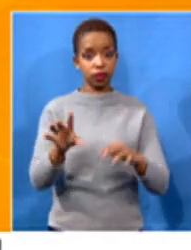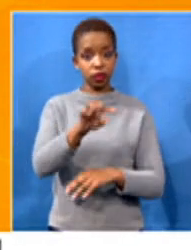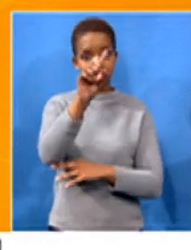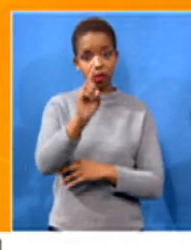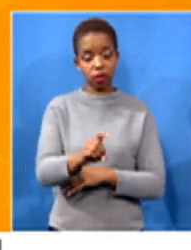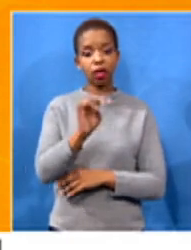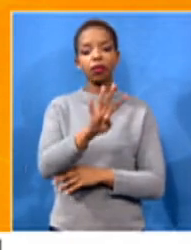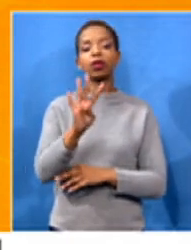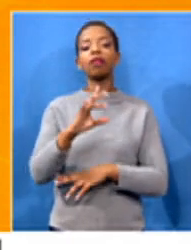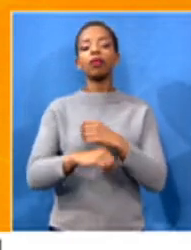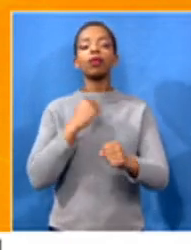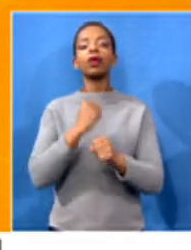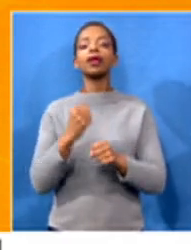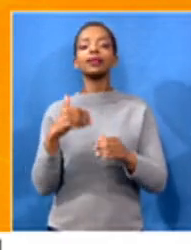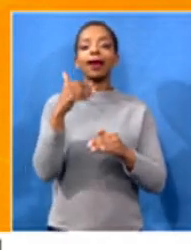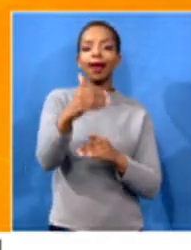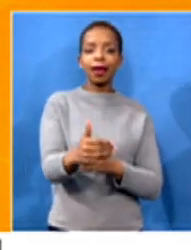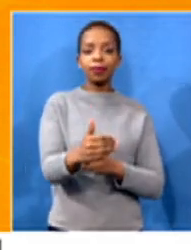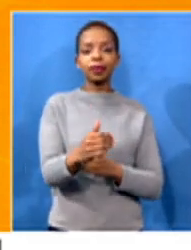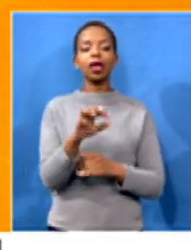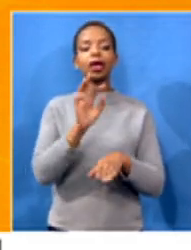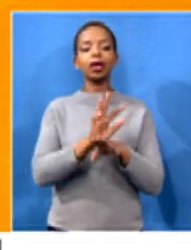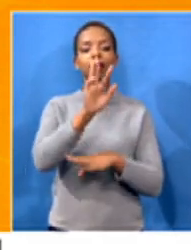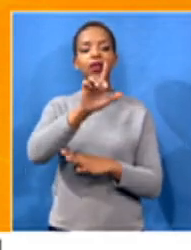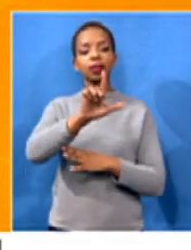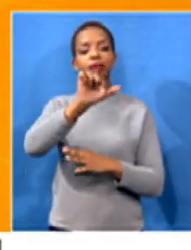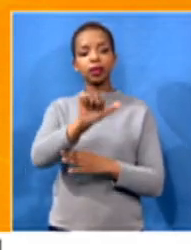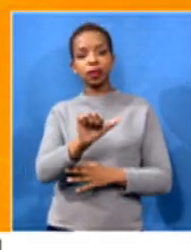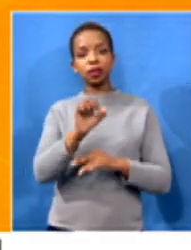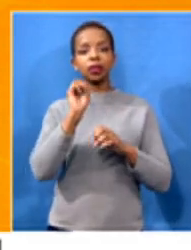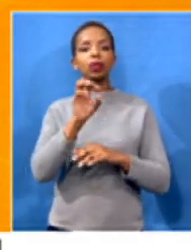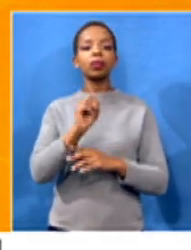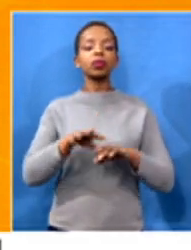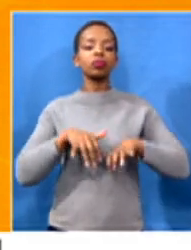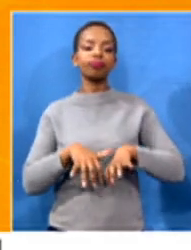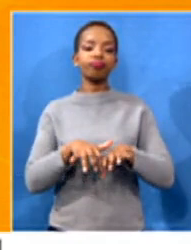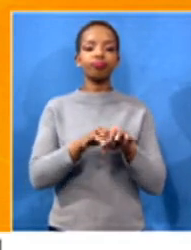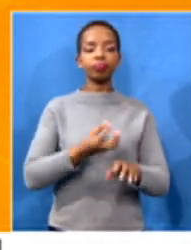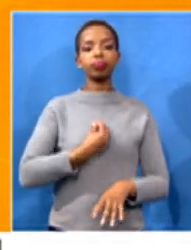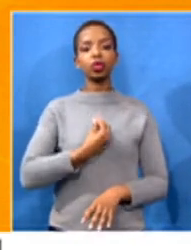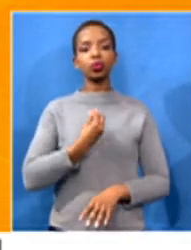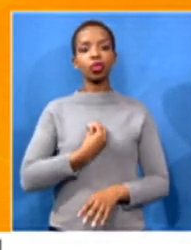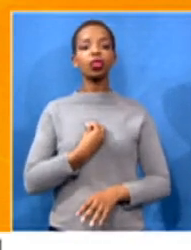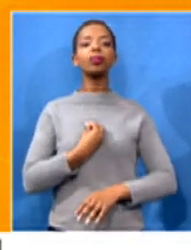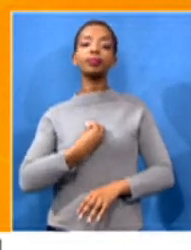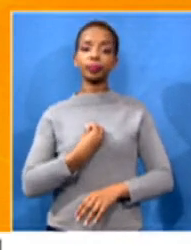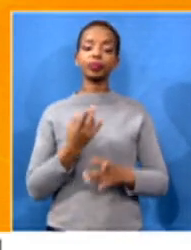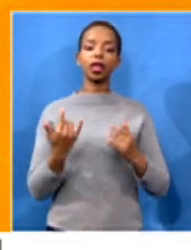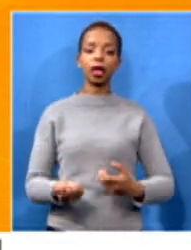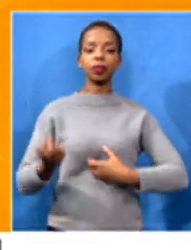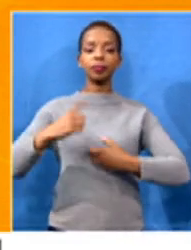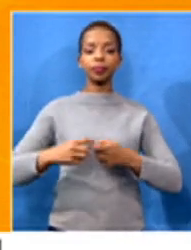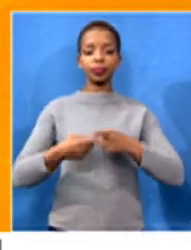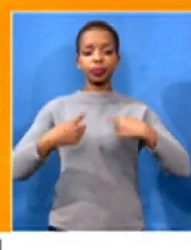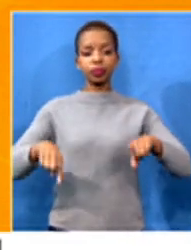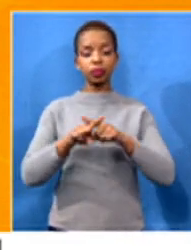June 16th youth uprising against education segregation, amongst others. And joining us now via Zoom